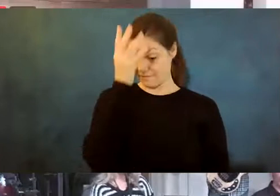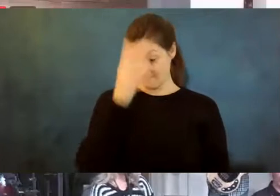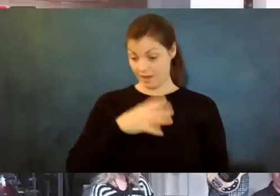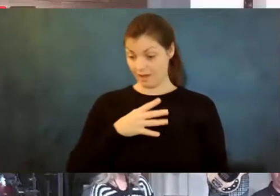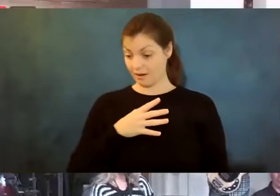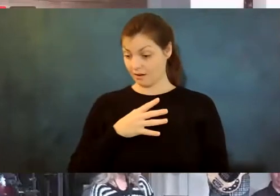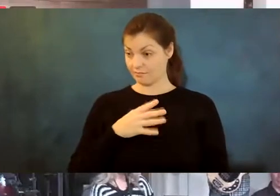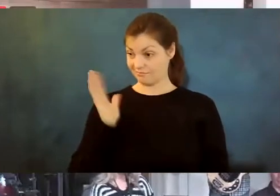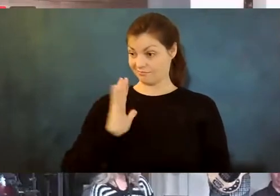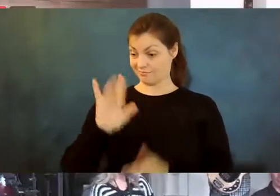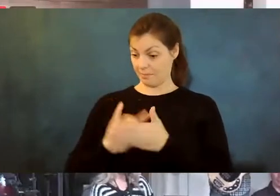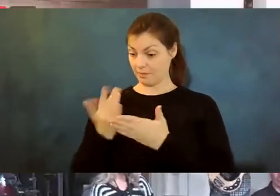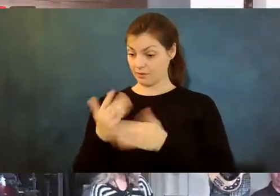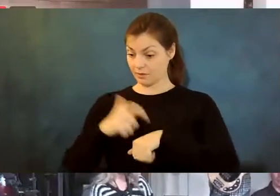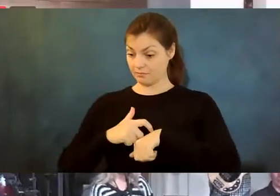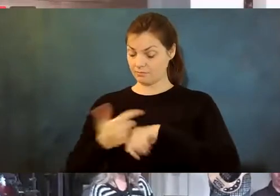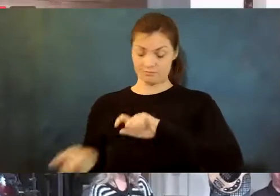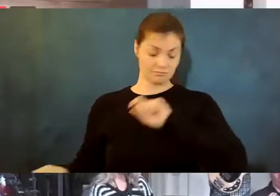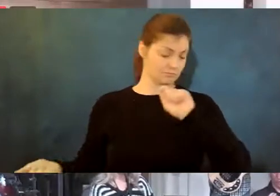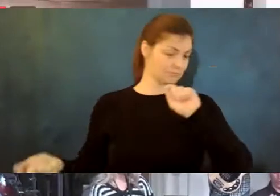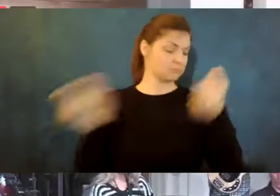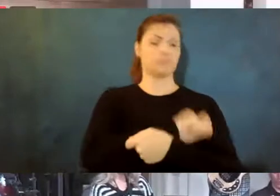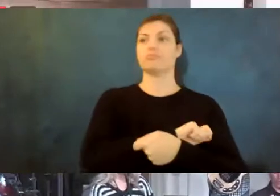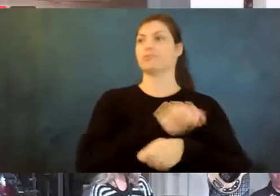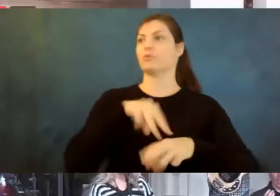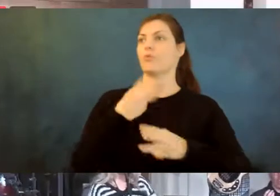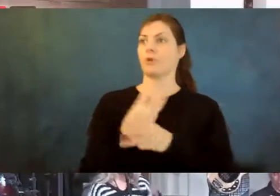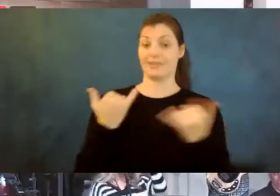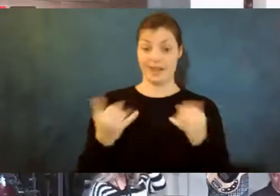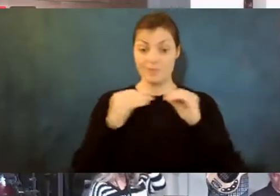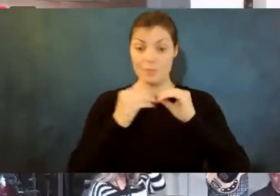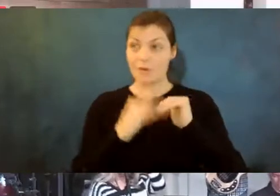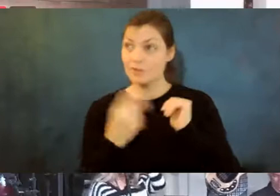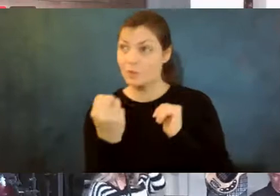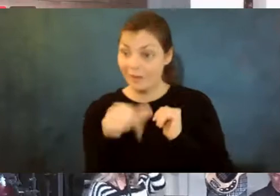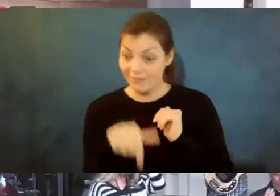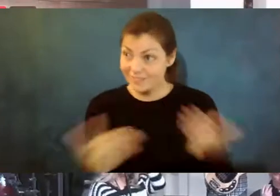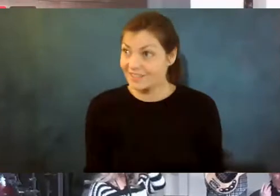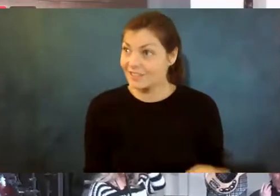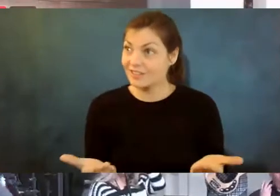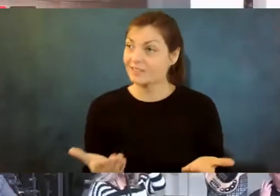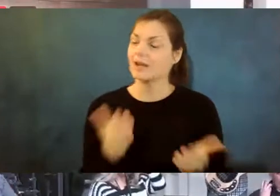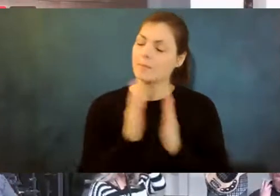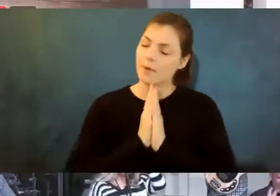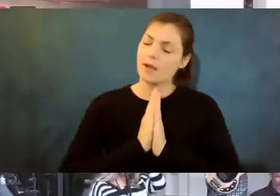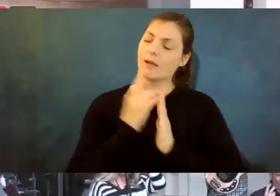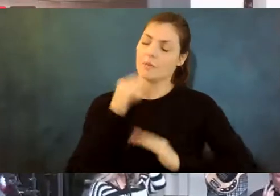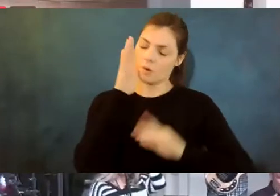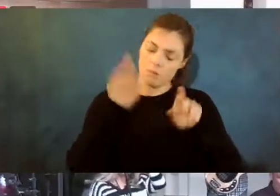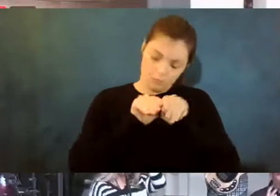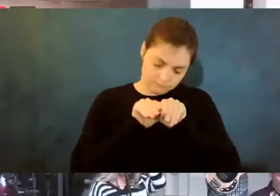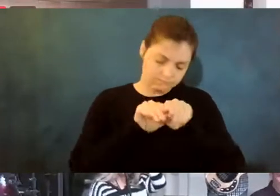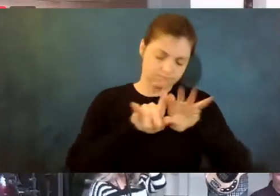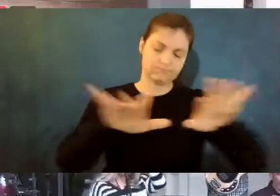world upside down. There's a lot more than 12 men and women in here, Lord. And I pray we would allow